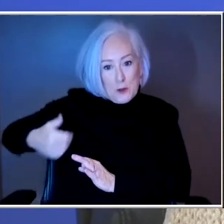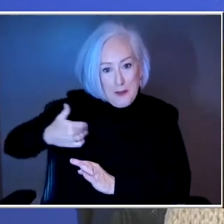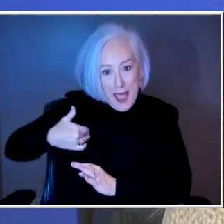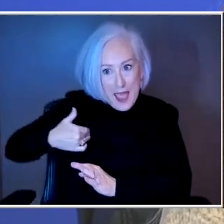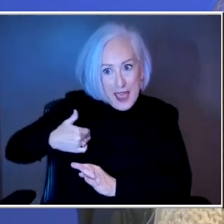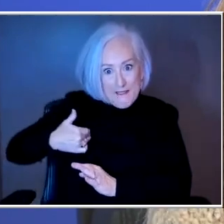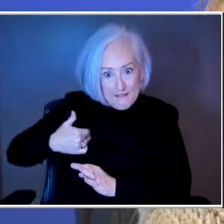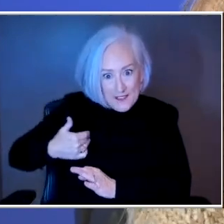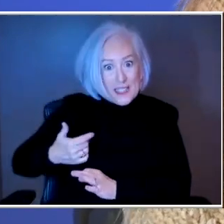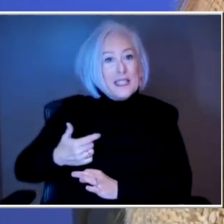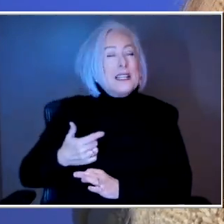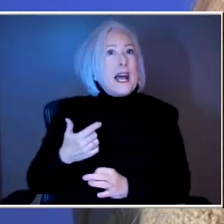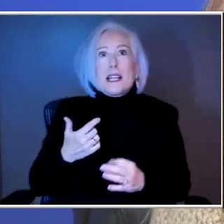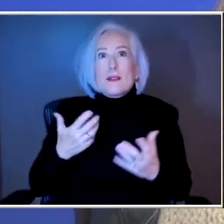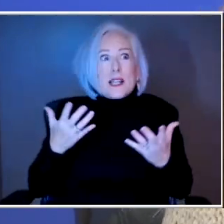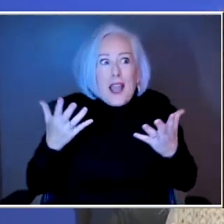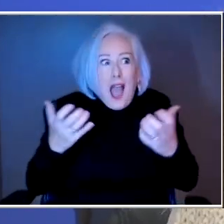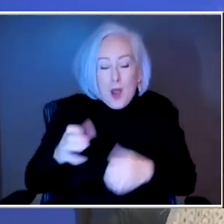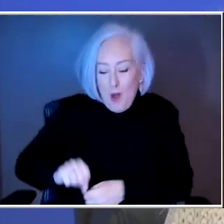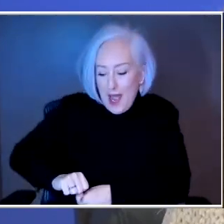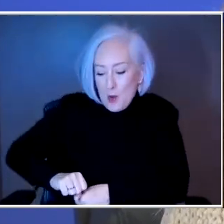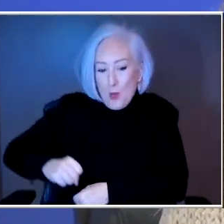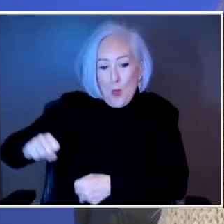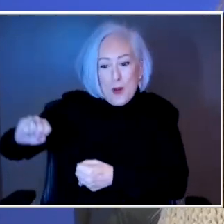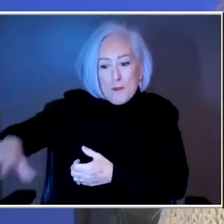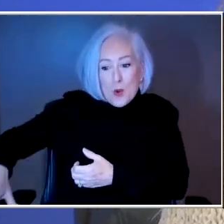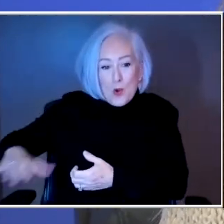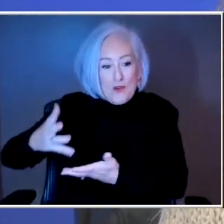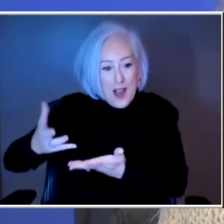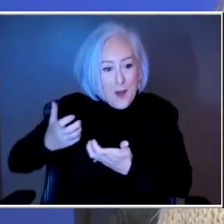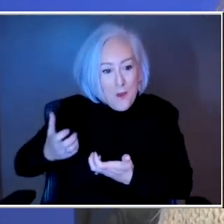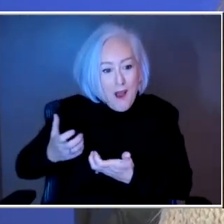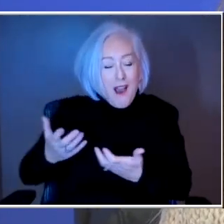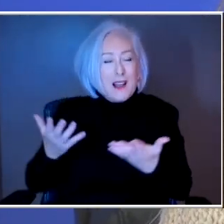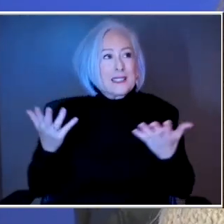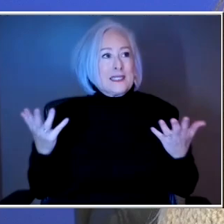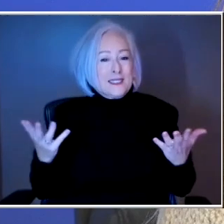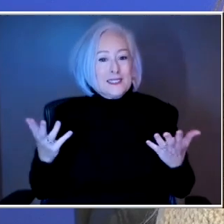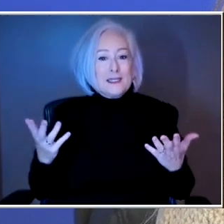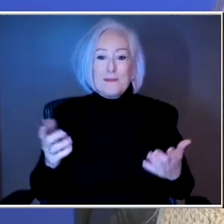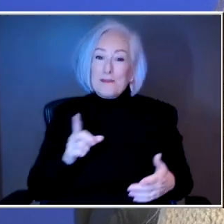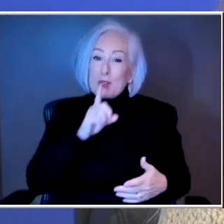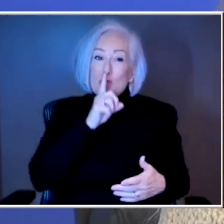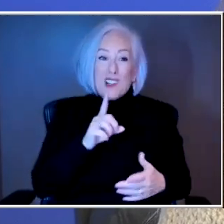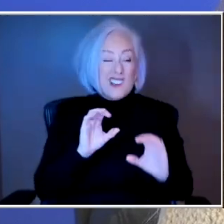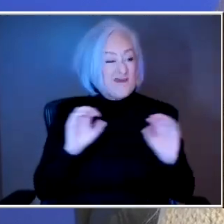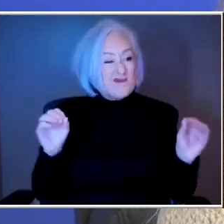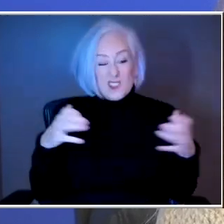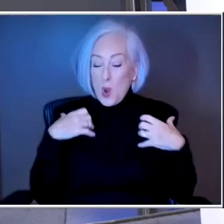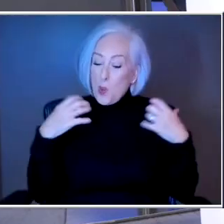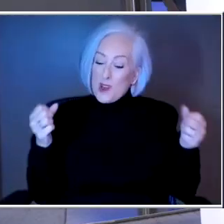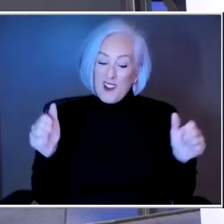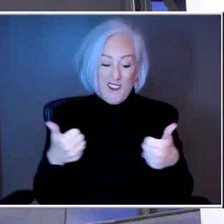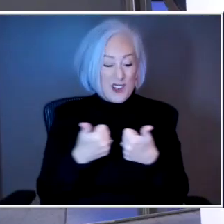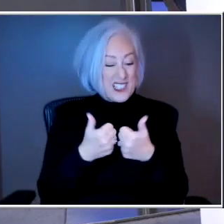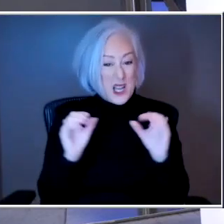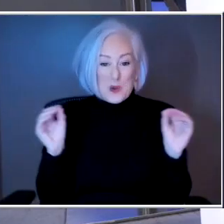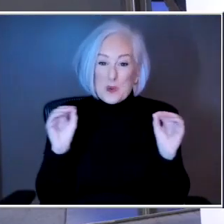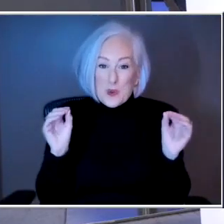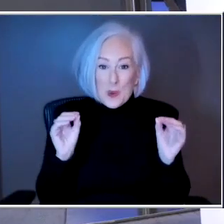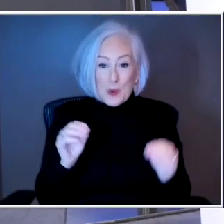out. But other than that, I didn't have any recovery challenges. None. Wow. Is that